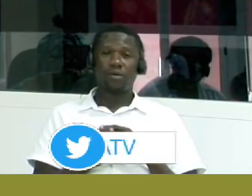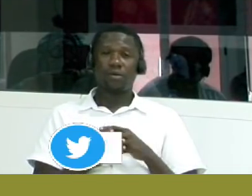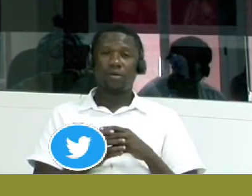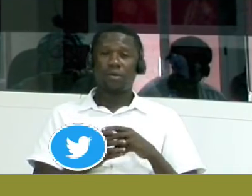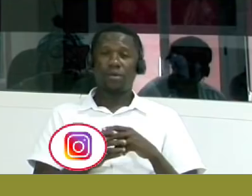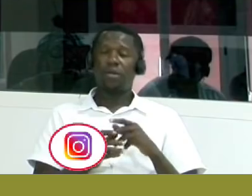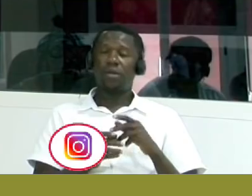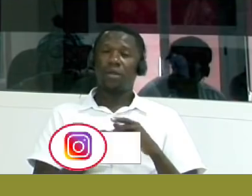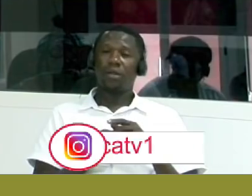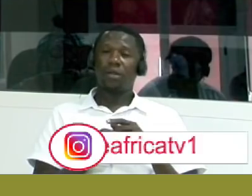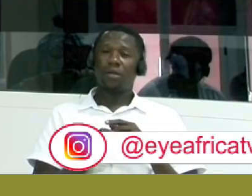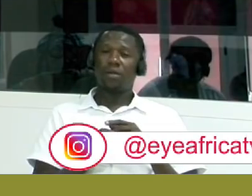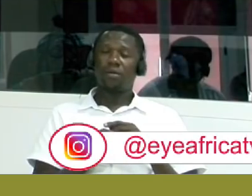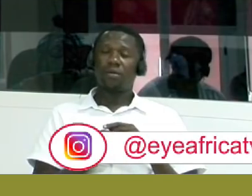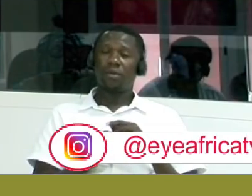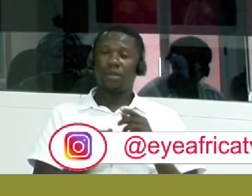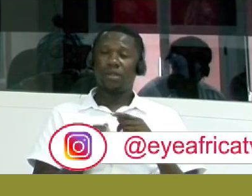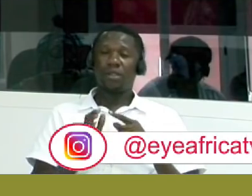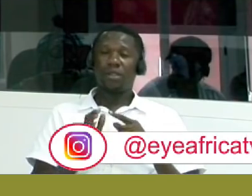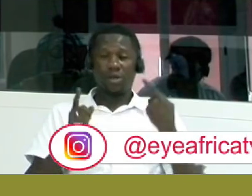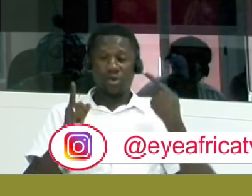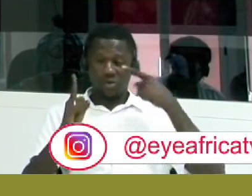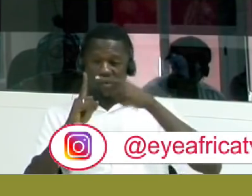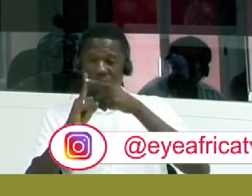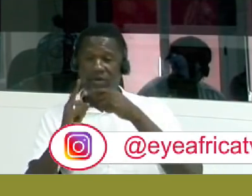principal objective of this commission,